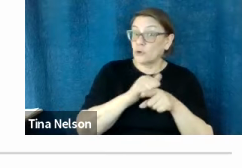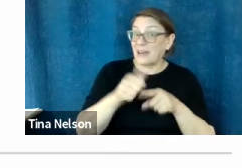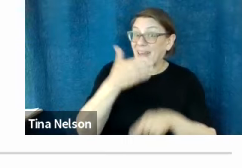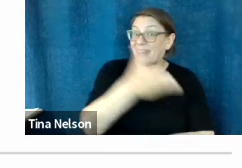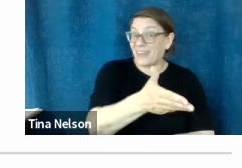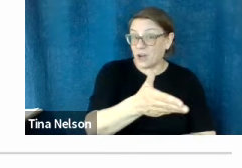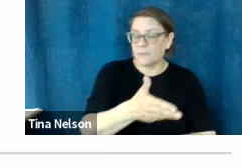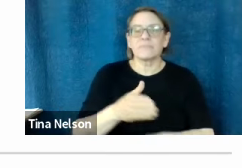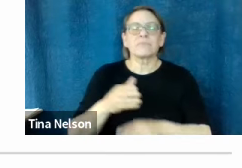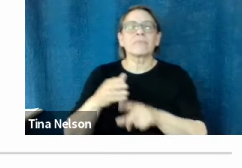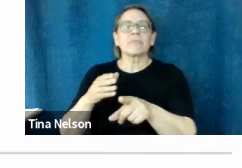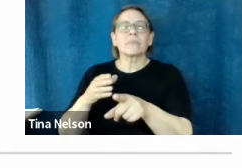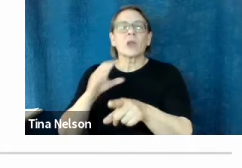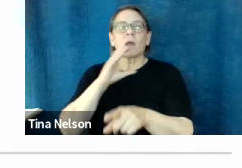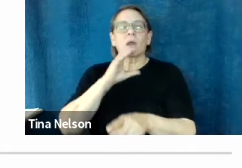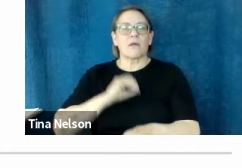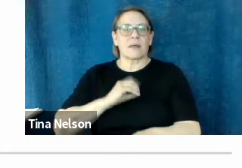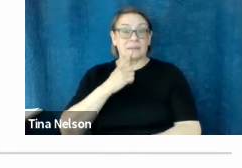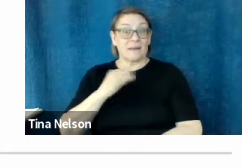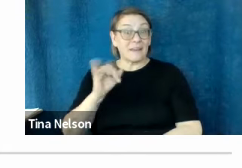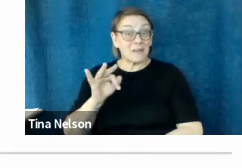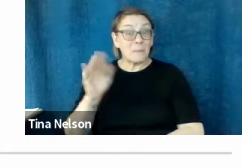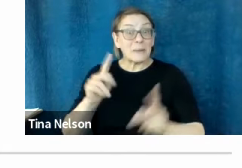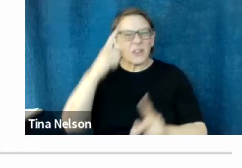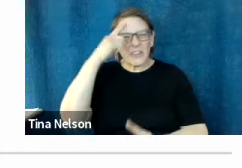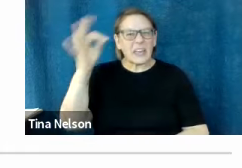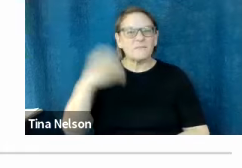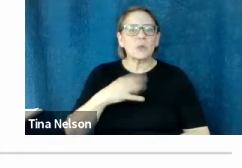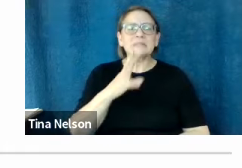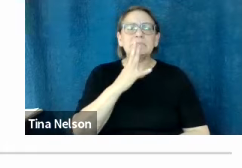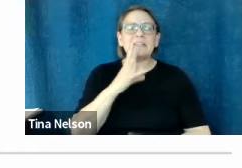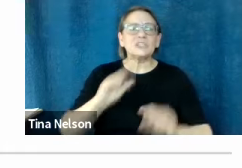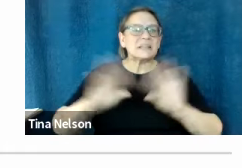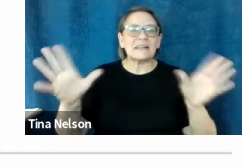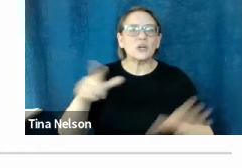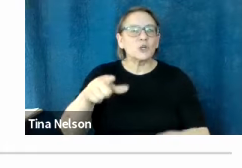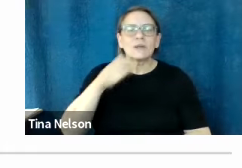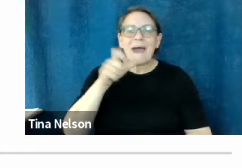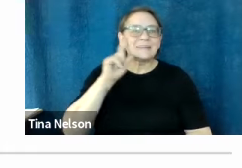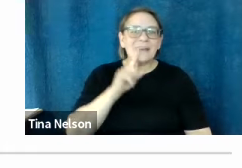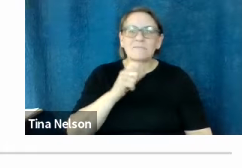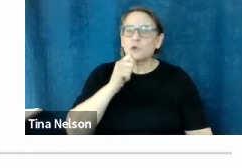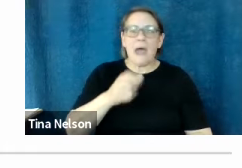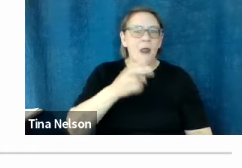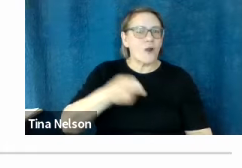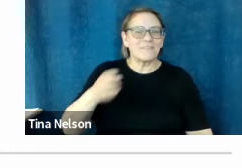people think if your speech is clear, you're not deaf or hard of hearing. Right. Right.